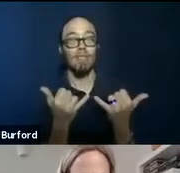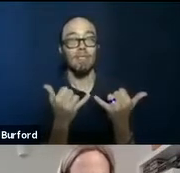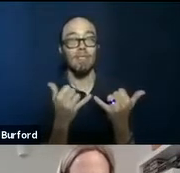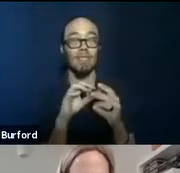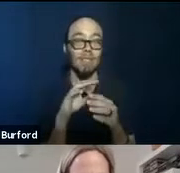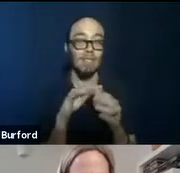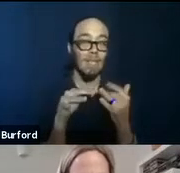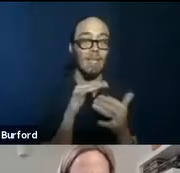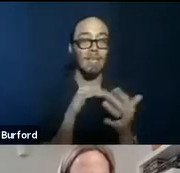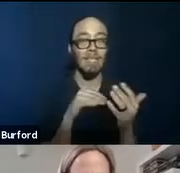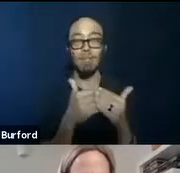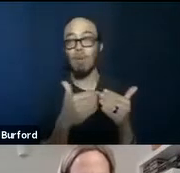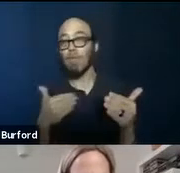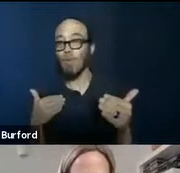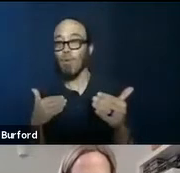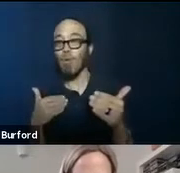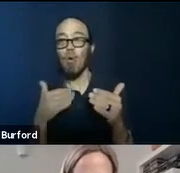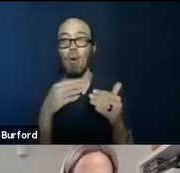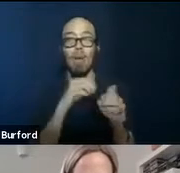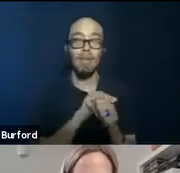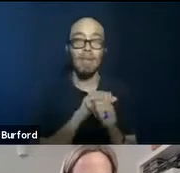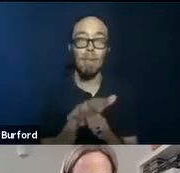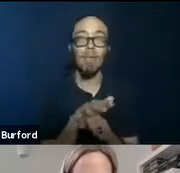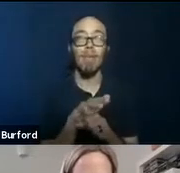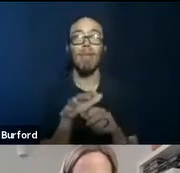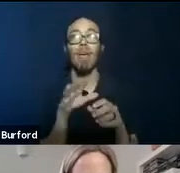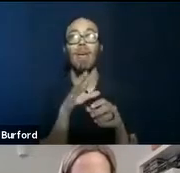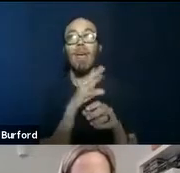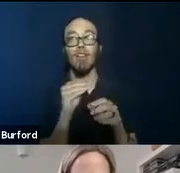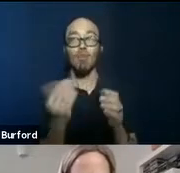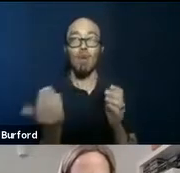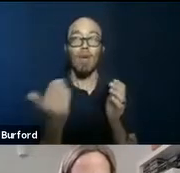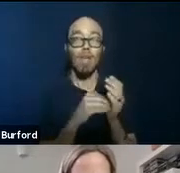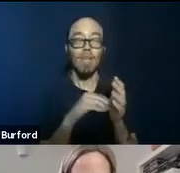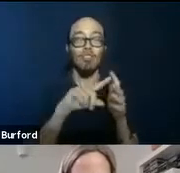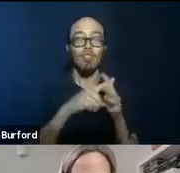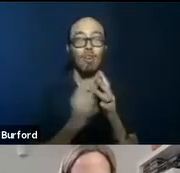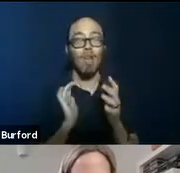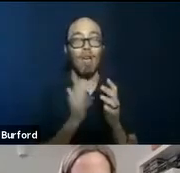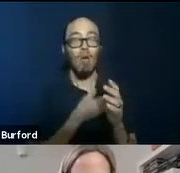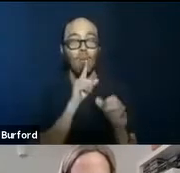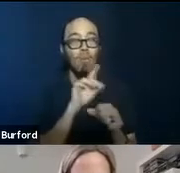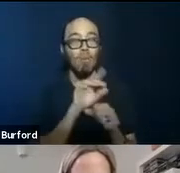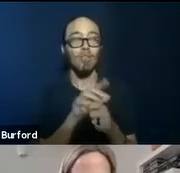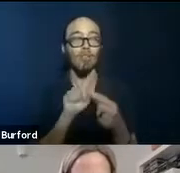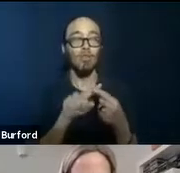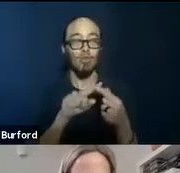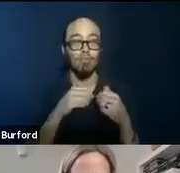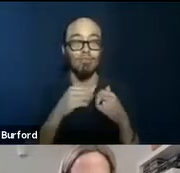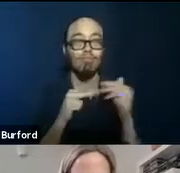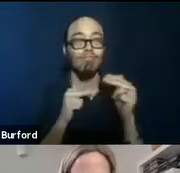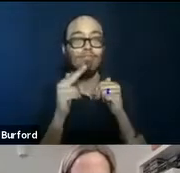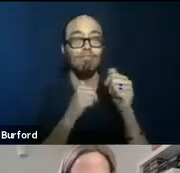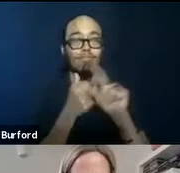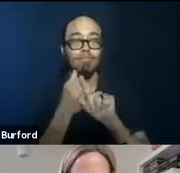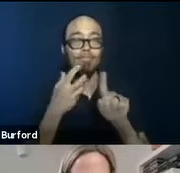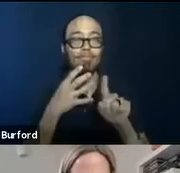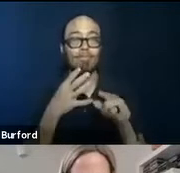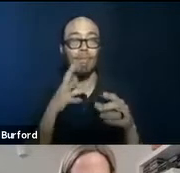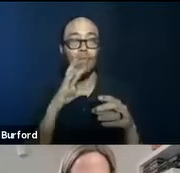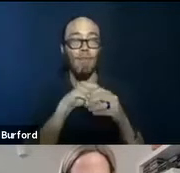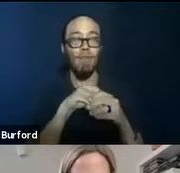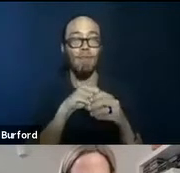before the pandemic and to renew our commitment to repairing them with accessibility and inclusion going